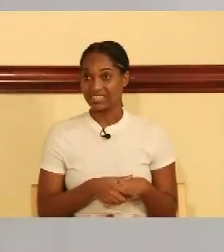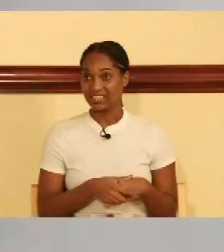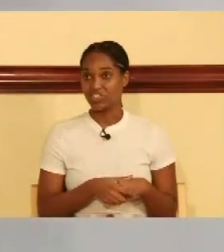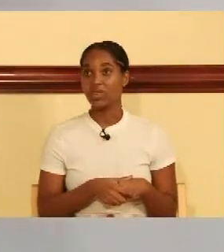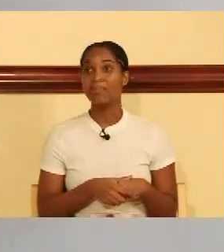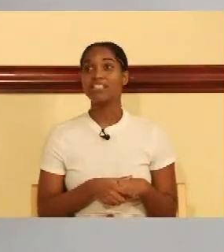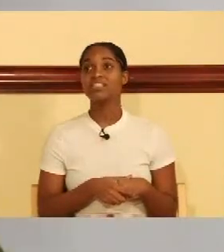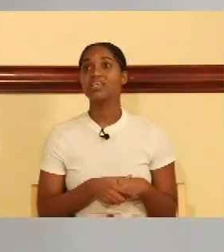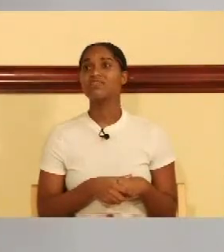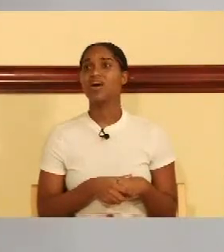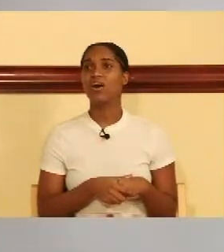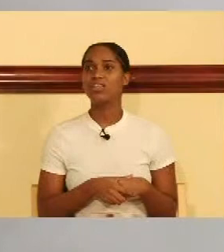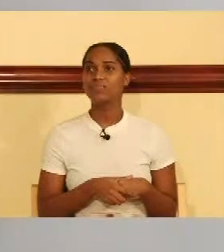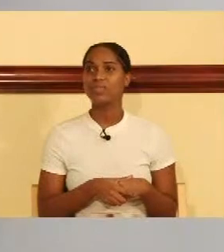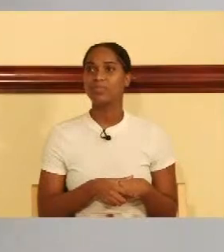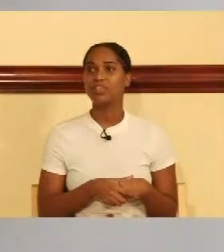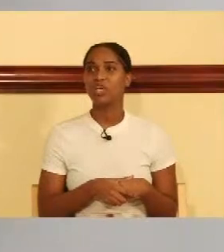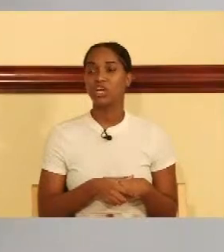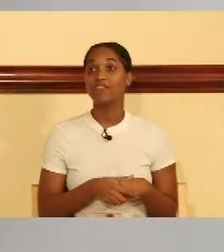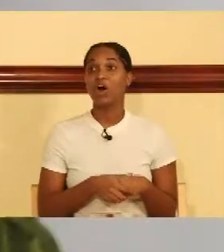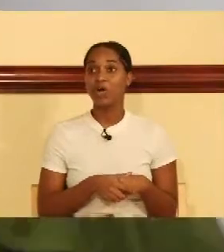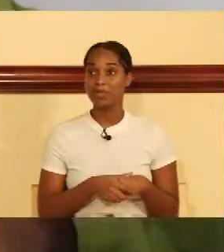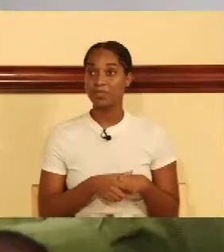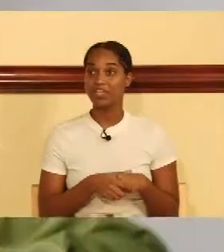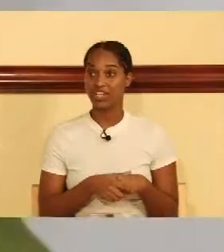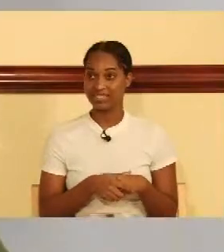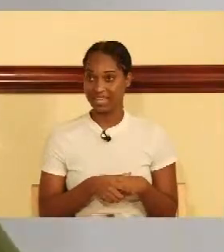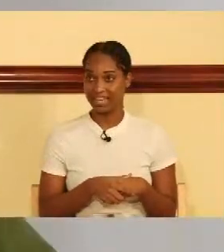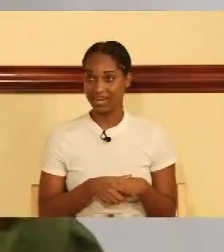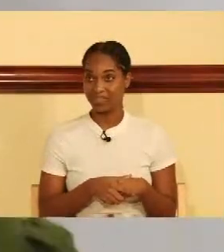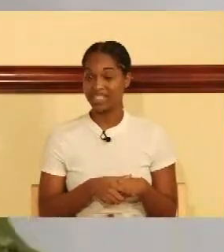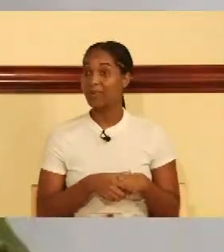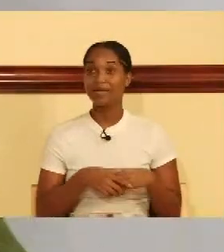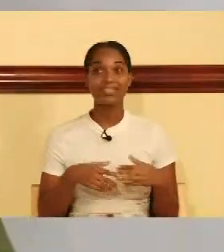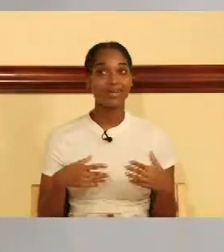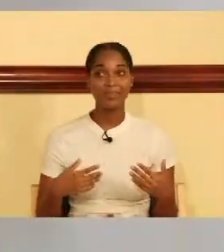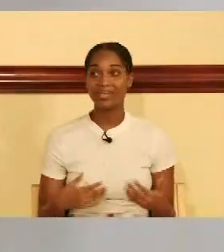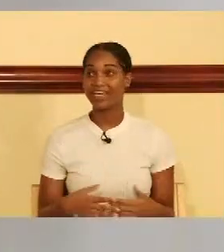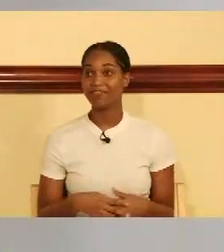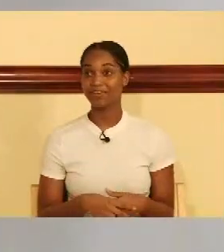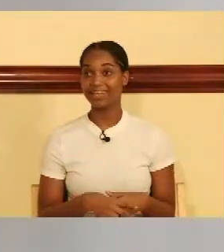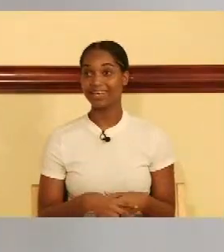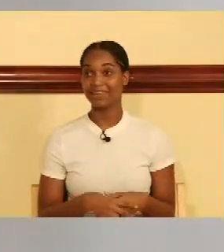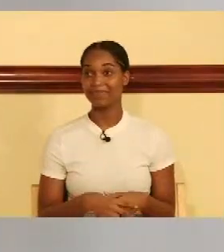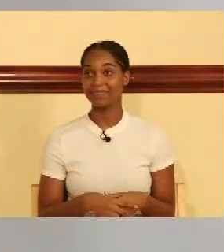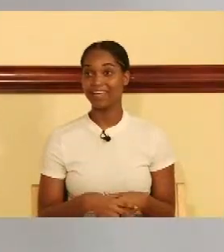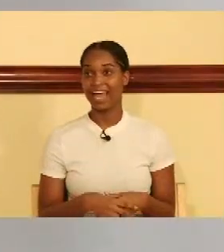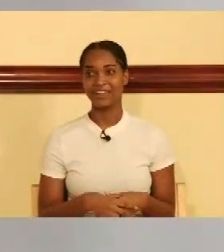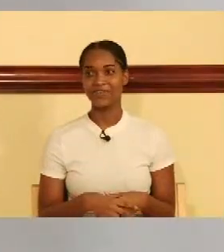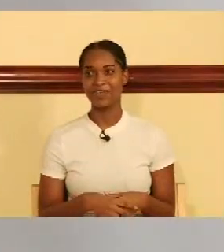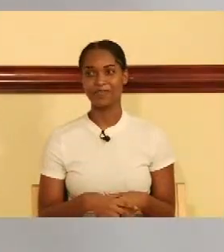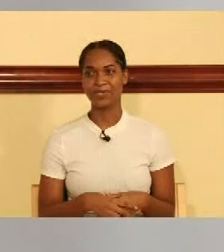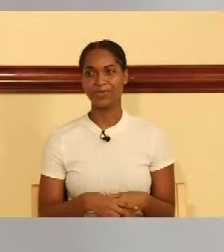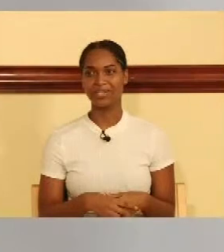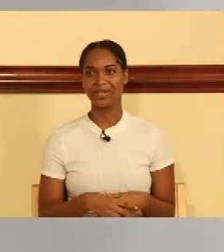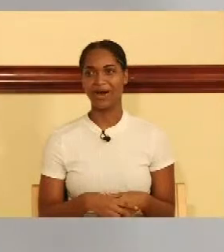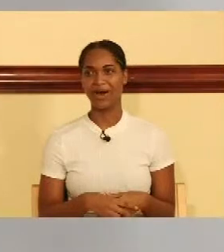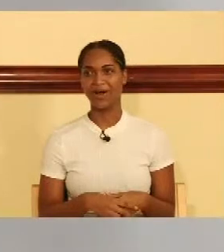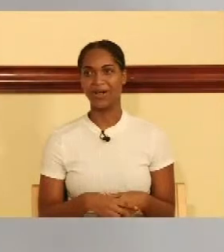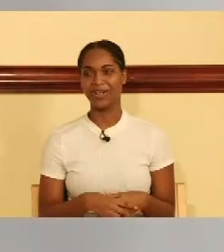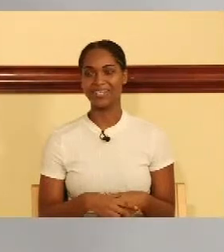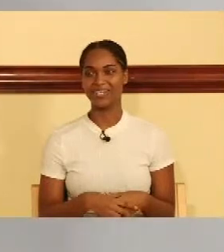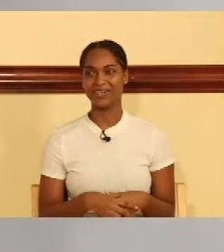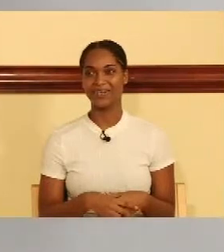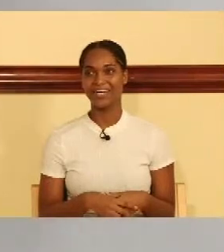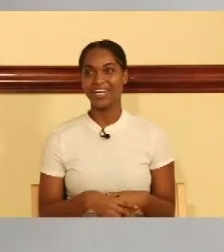access. So imagine if all people learn sign language, they were able to communicate freely. I don't know if we will